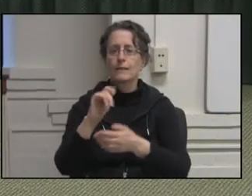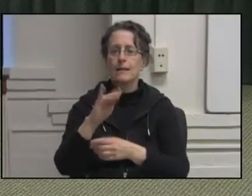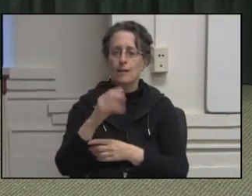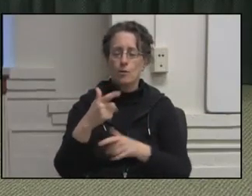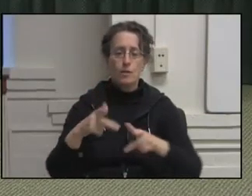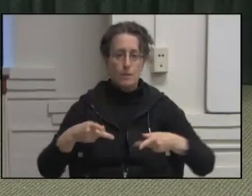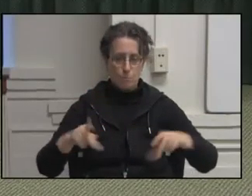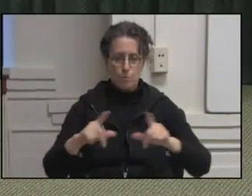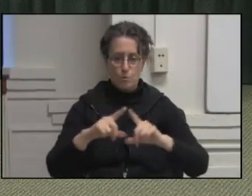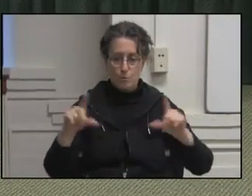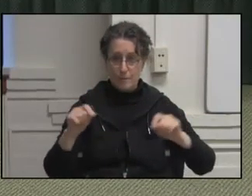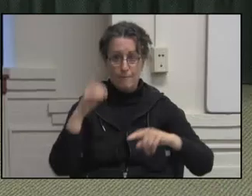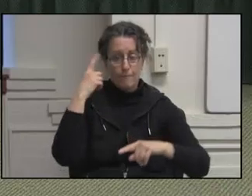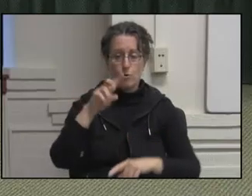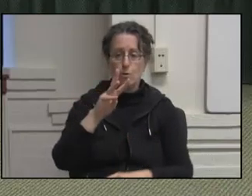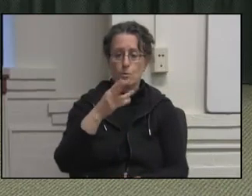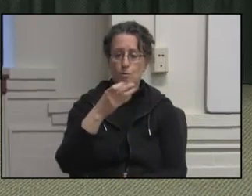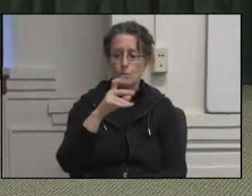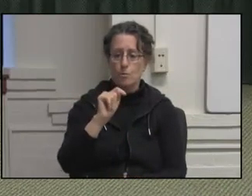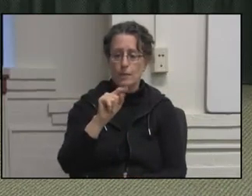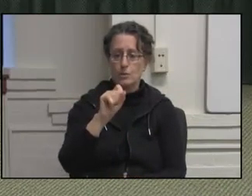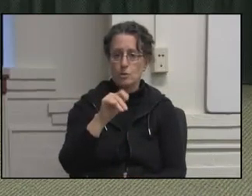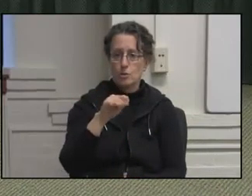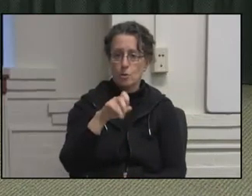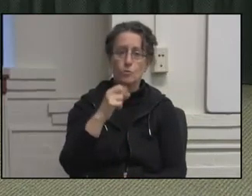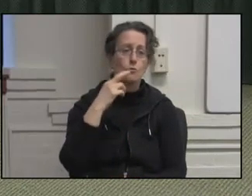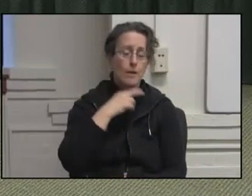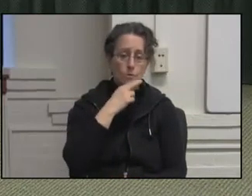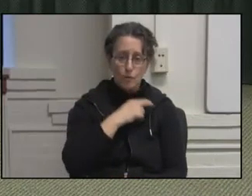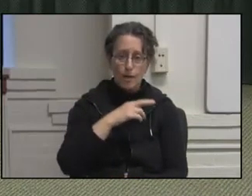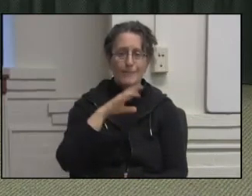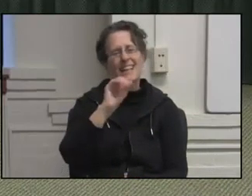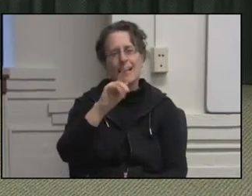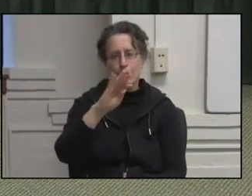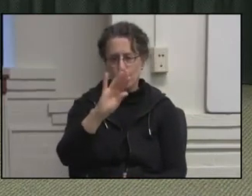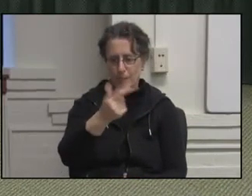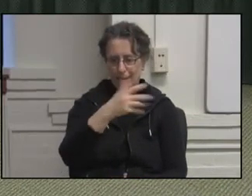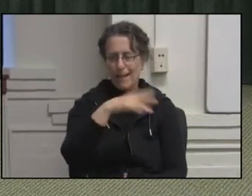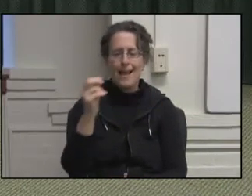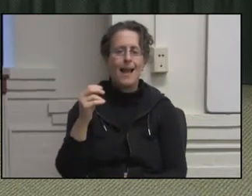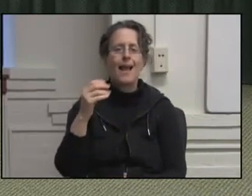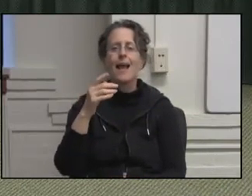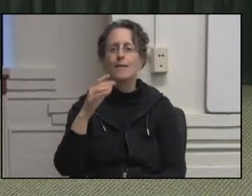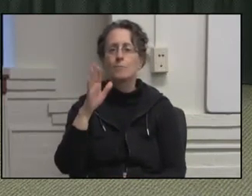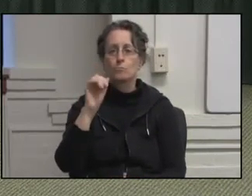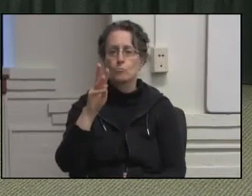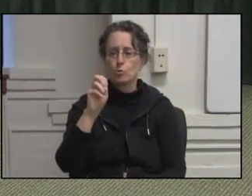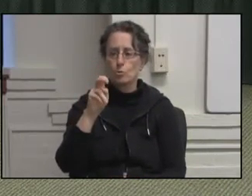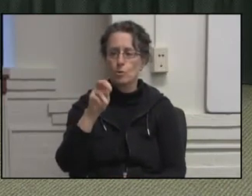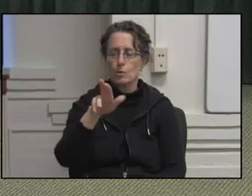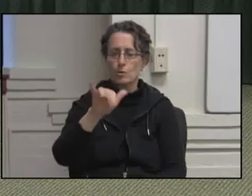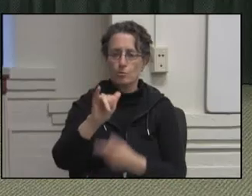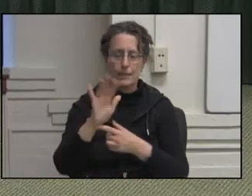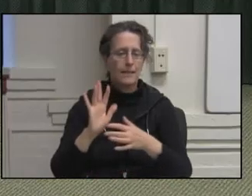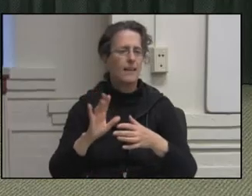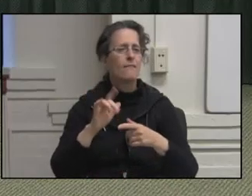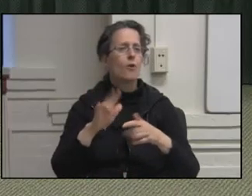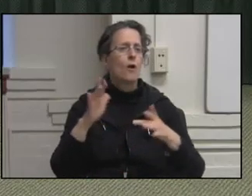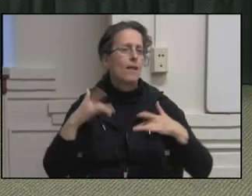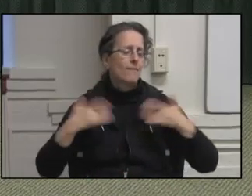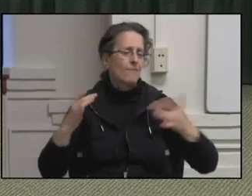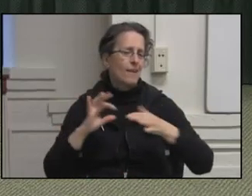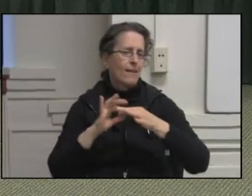Restaurant and Brewery of Brattleboro, Vermont for Saturday, June 8, 2019, in association with the Strolling of the Heifers